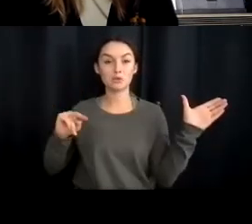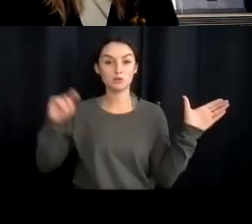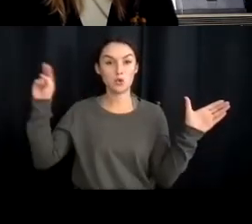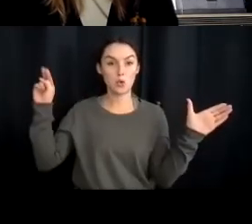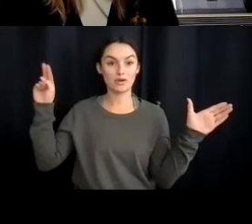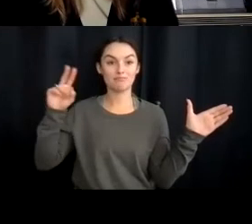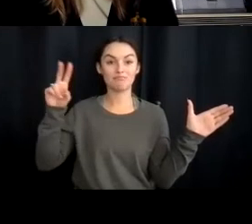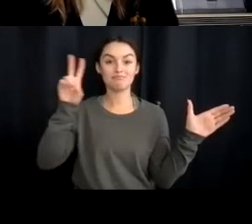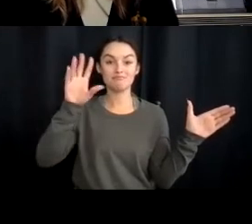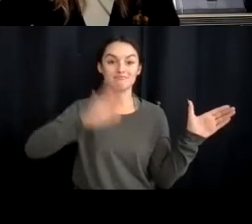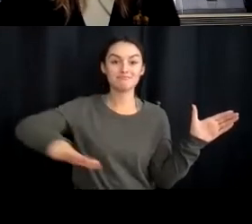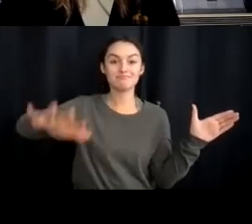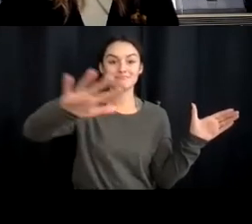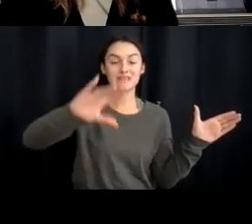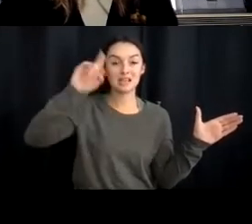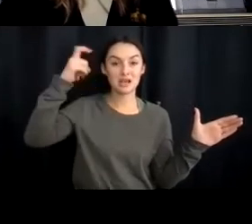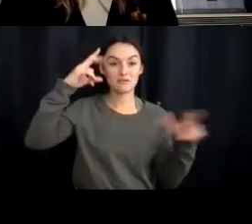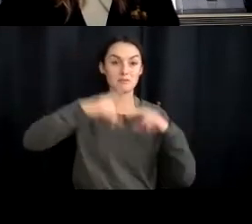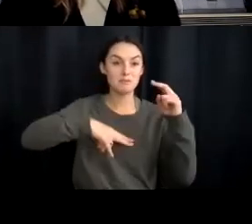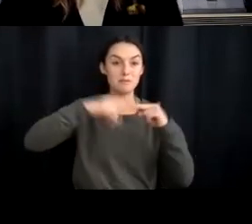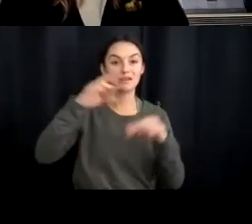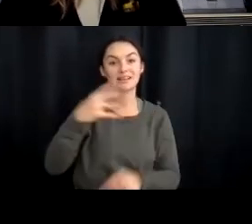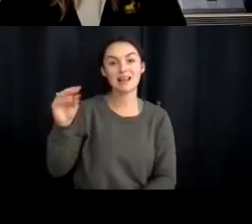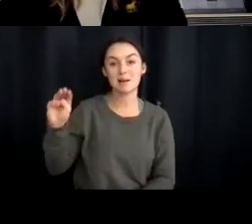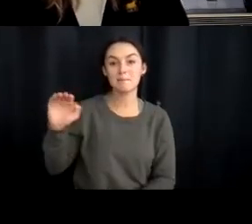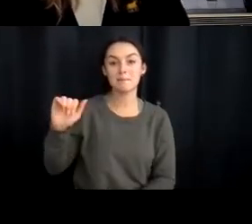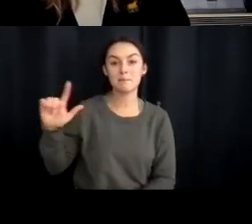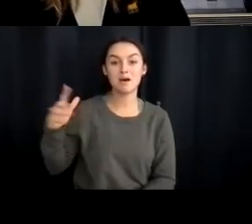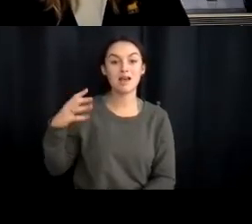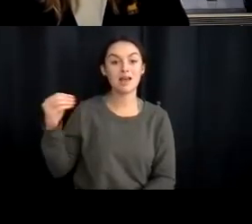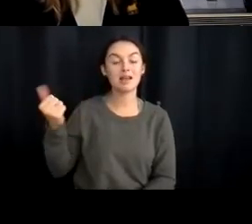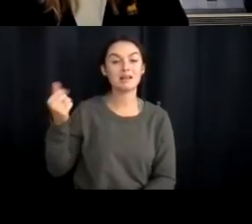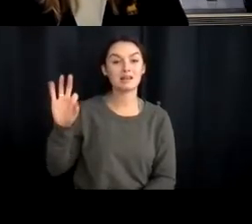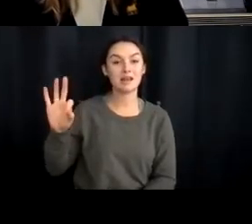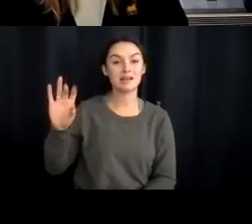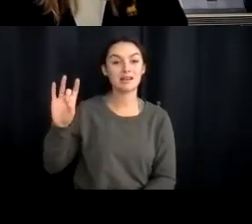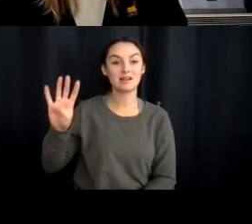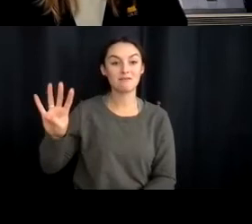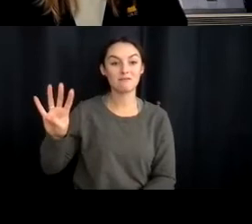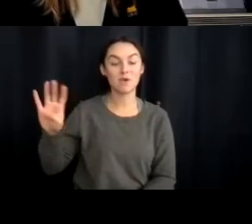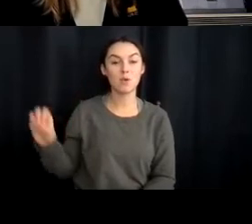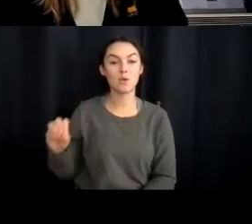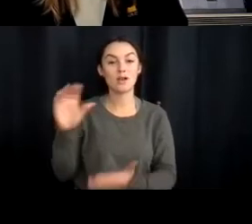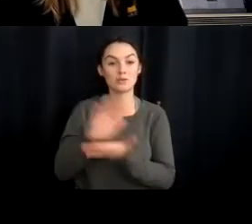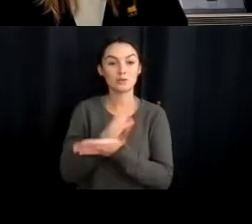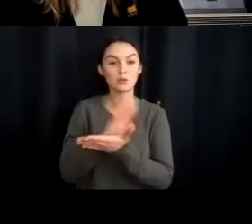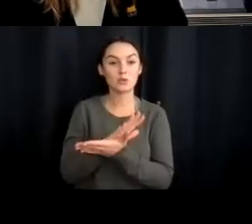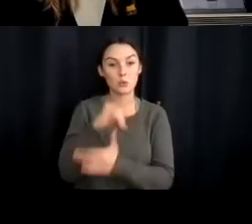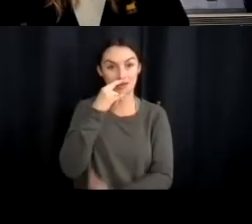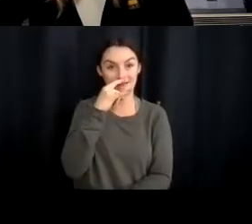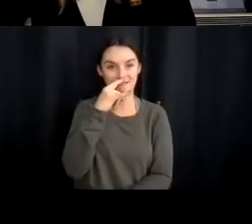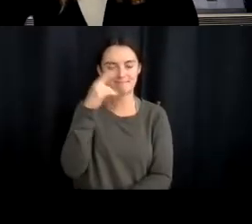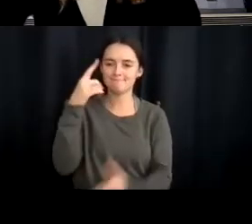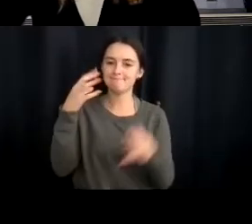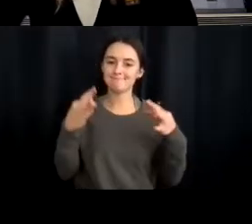the nation's capital. And in 1984, Oregon school children took it upon themselves to